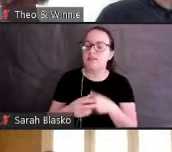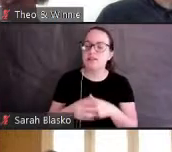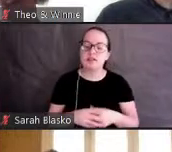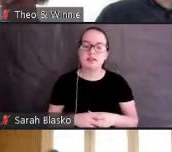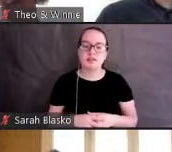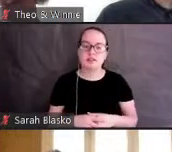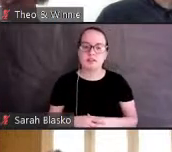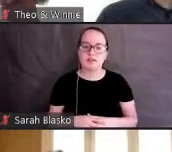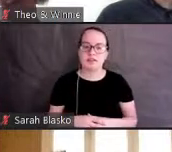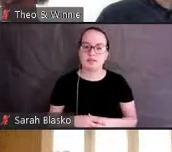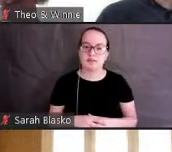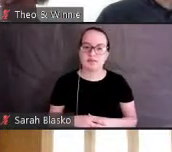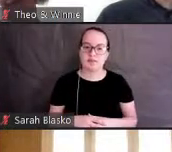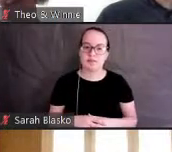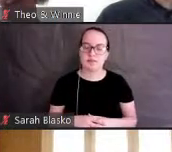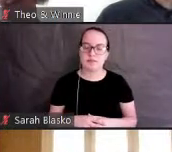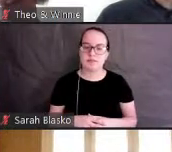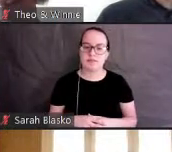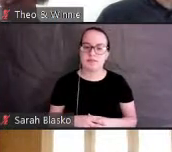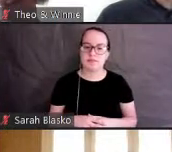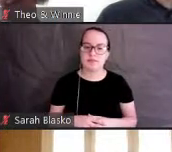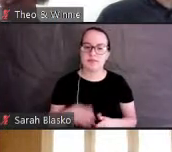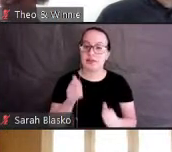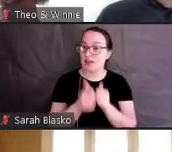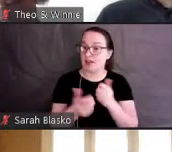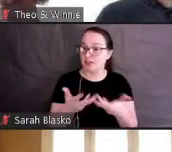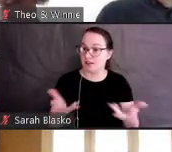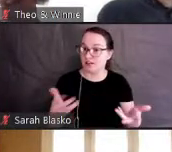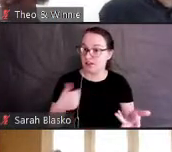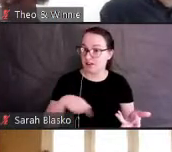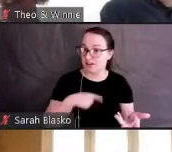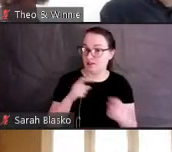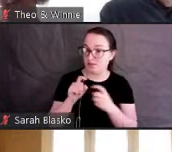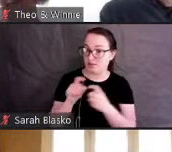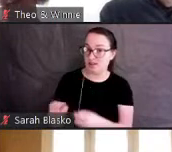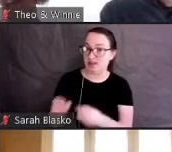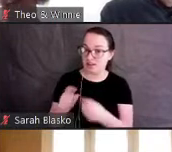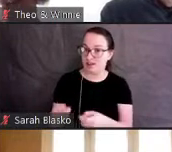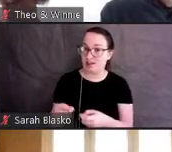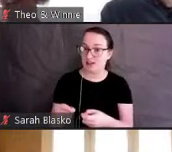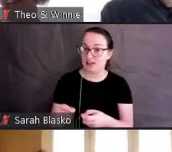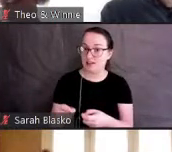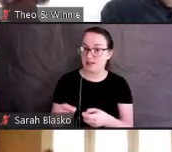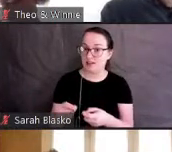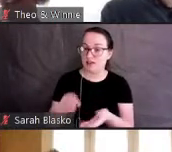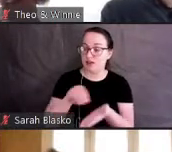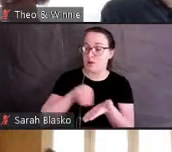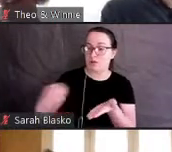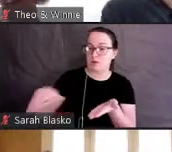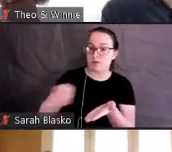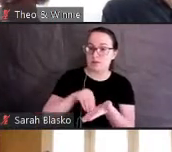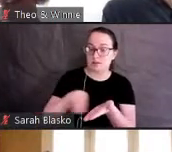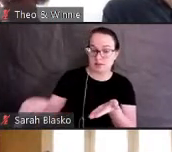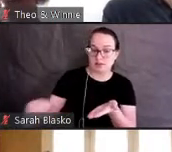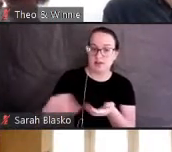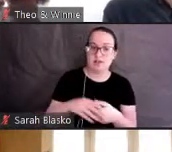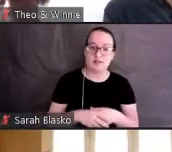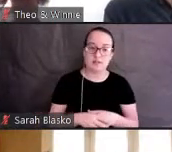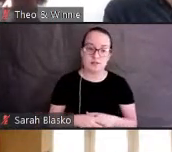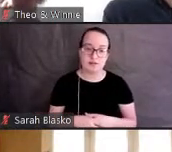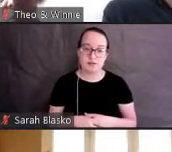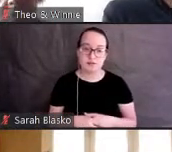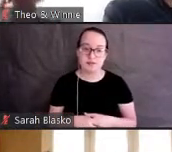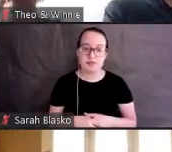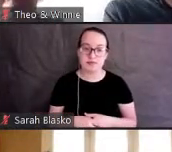we give, you know, it goes into that account. And I think, you know, that's what Paul says. It's not that I need a